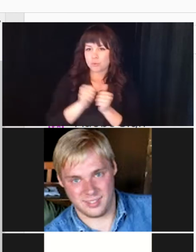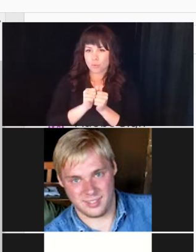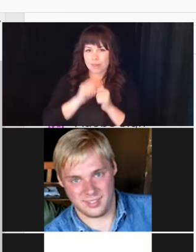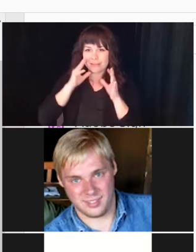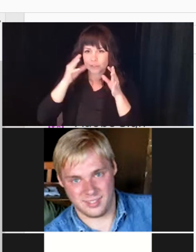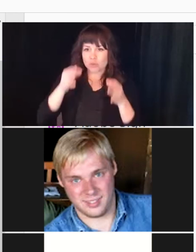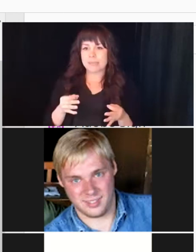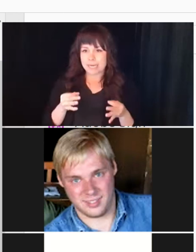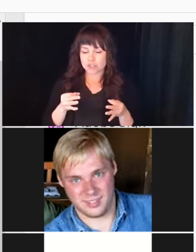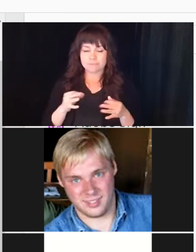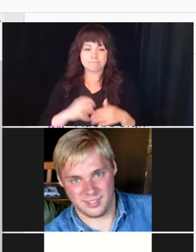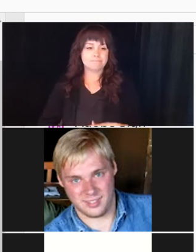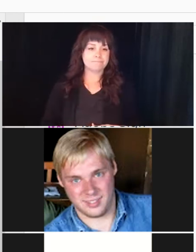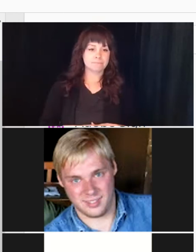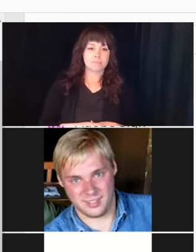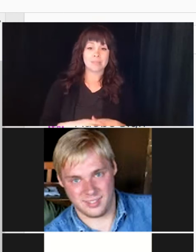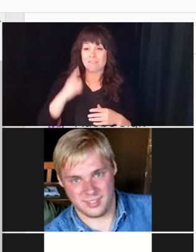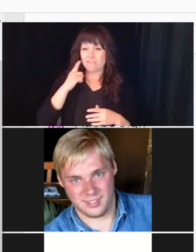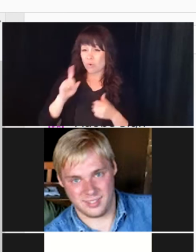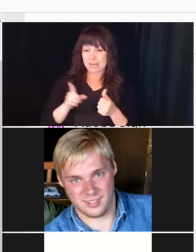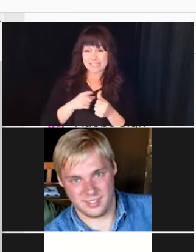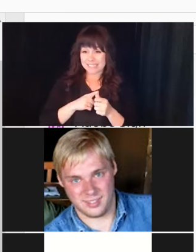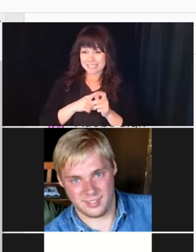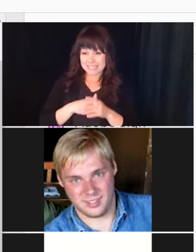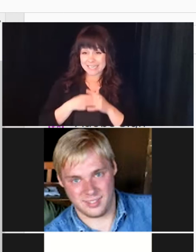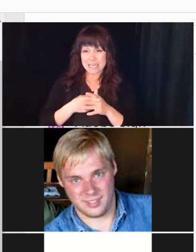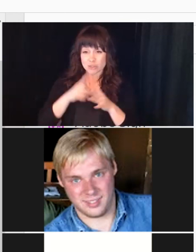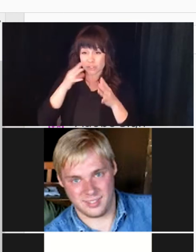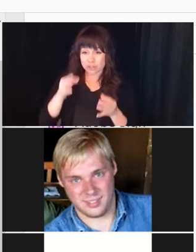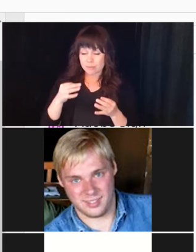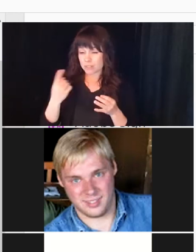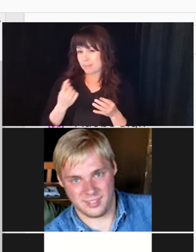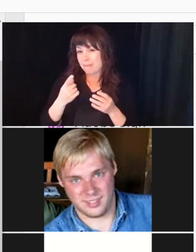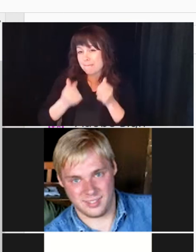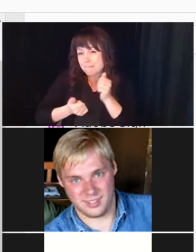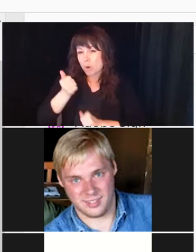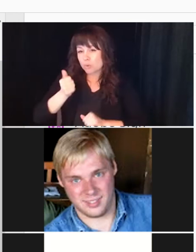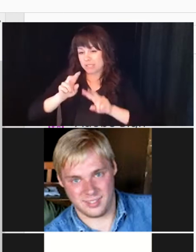determination, they're mostly looking at things like checking accounts, savings accounts, et cetera.